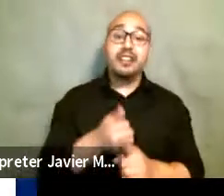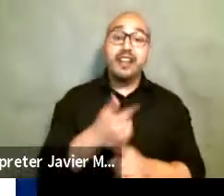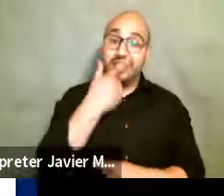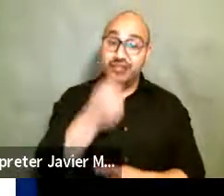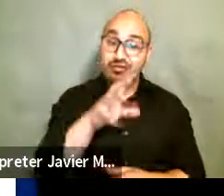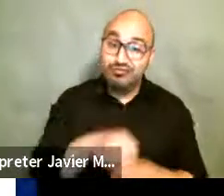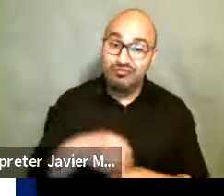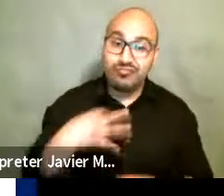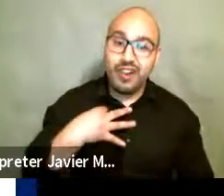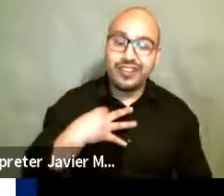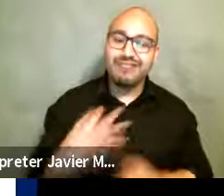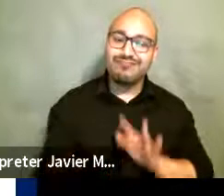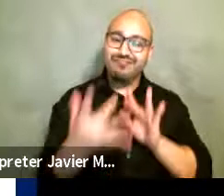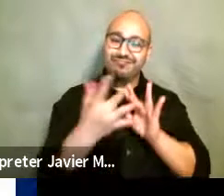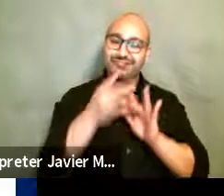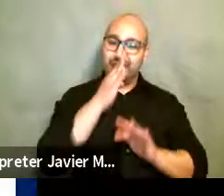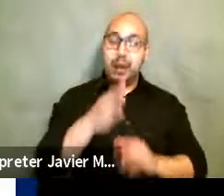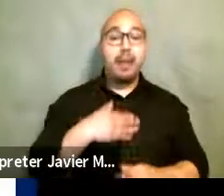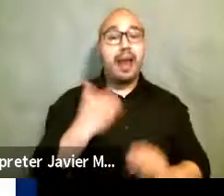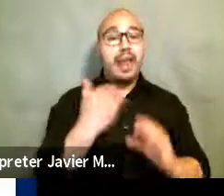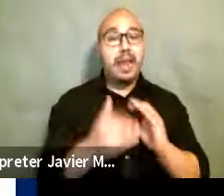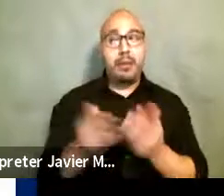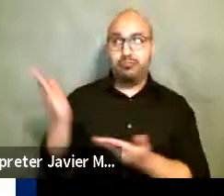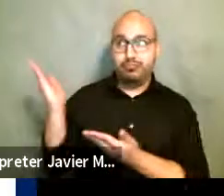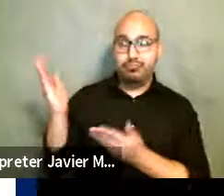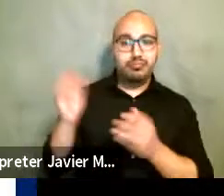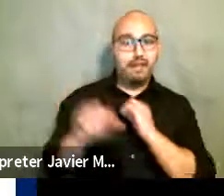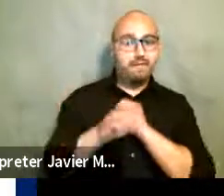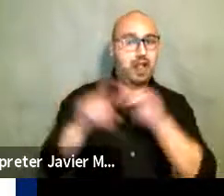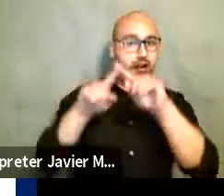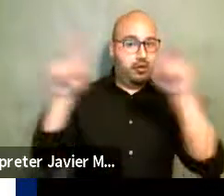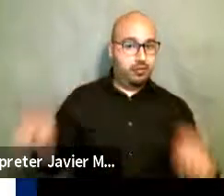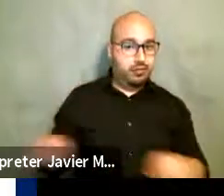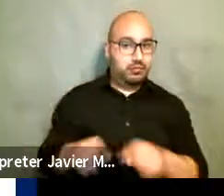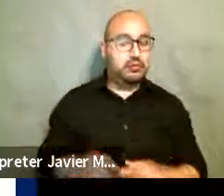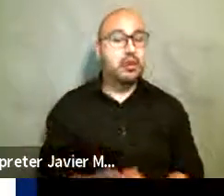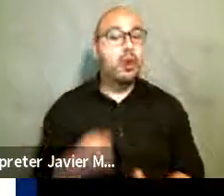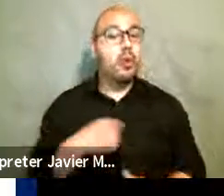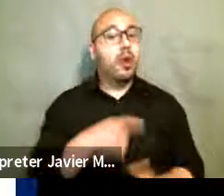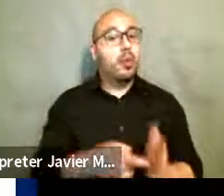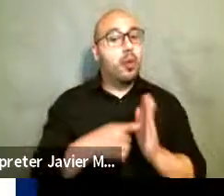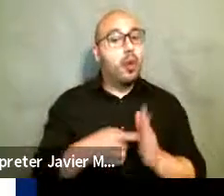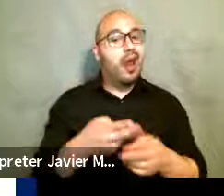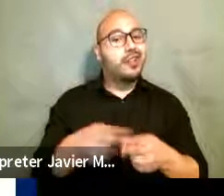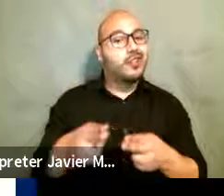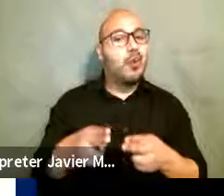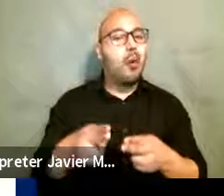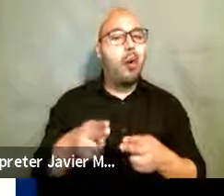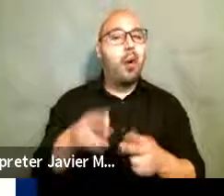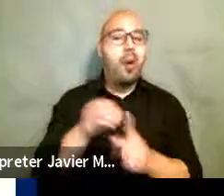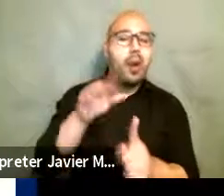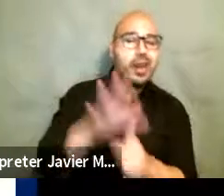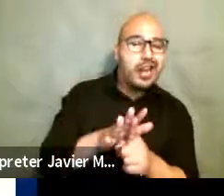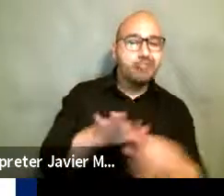to me directly. My email is there on that flyer. We do require a short in-person